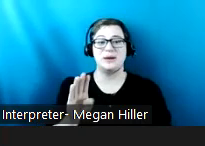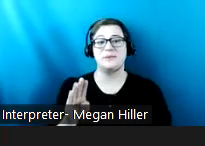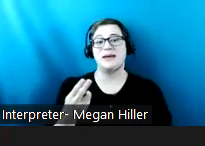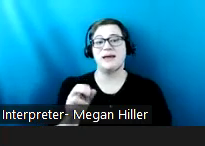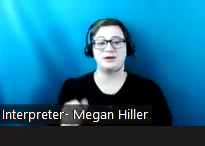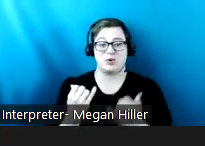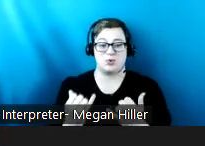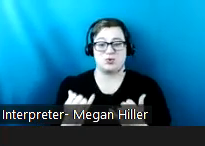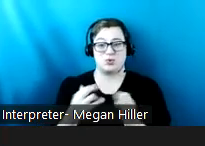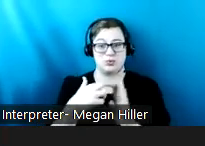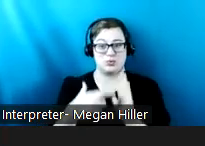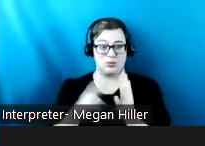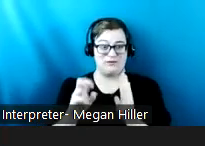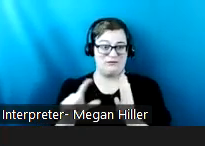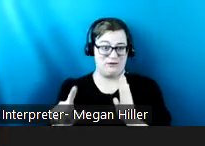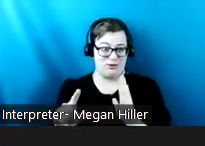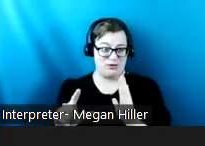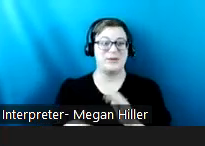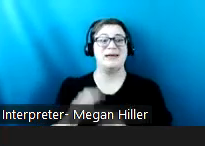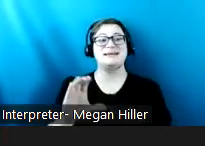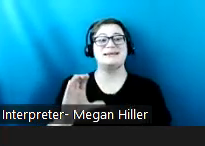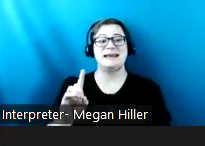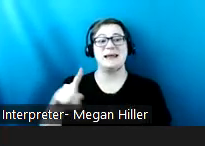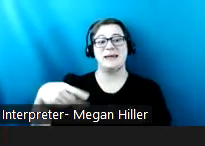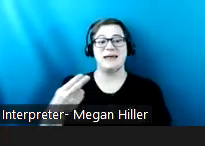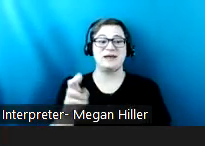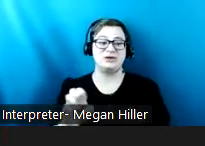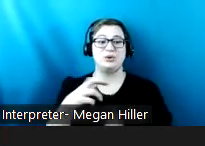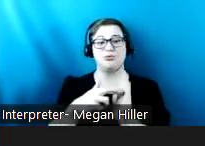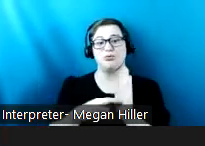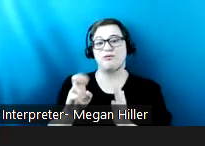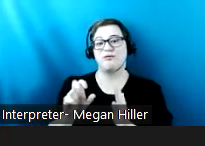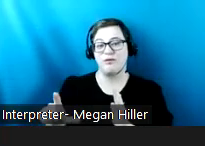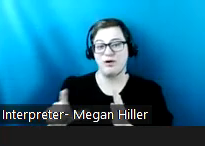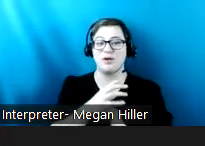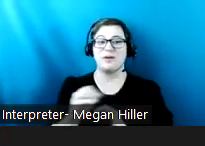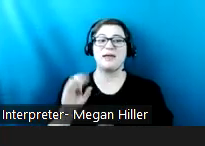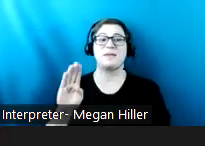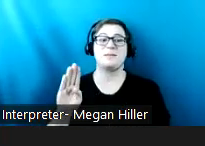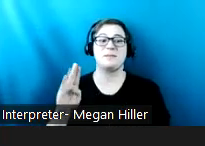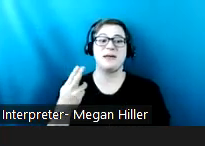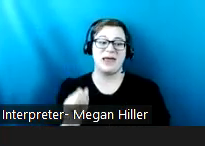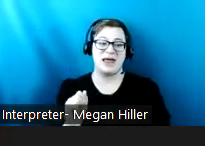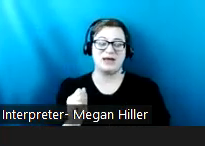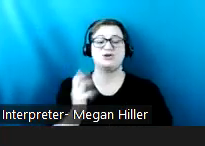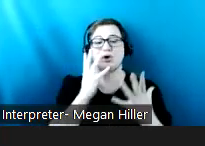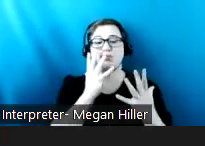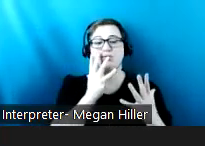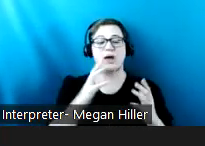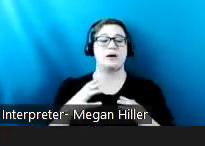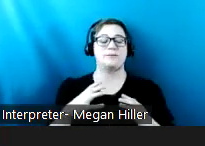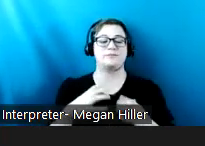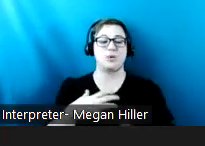current rule volume, the CDPHE rule volume governing behavioral health entities, and also our